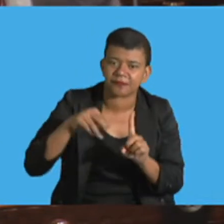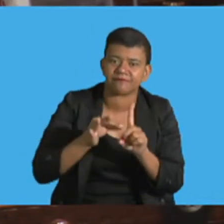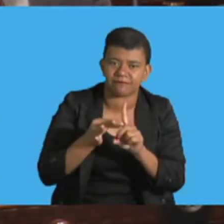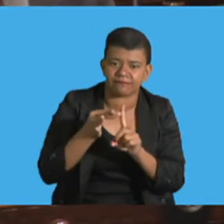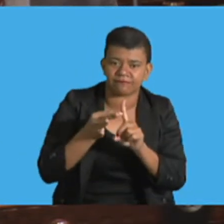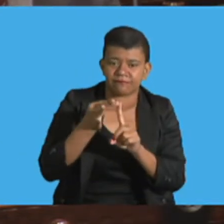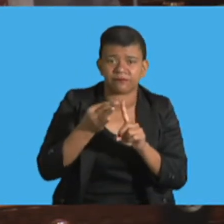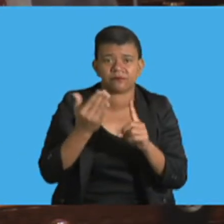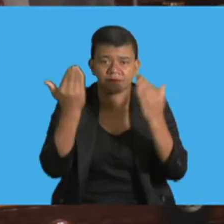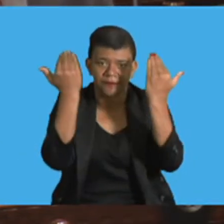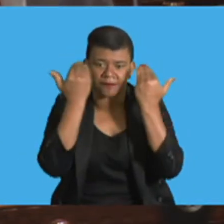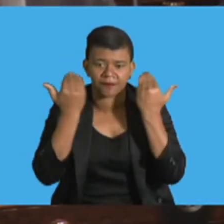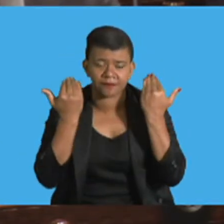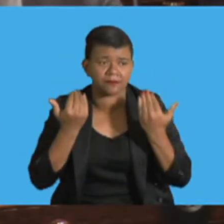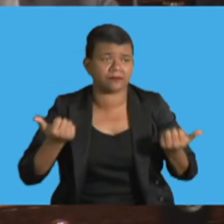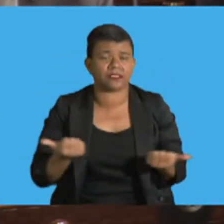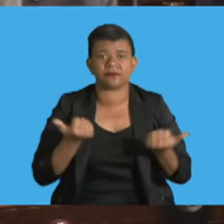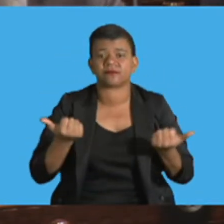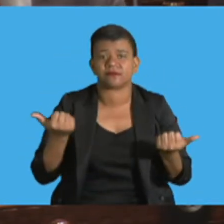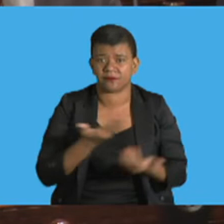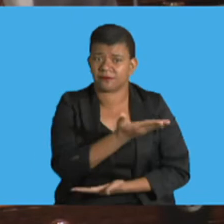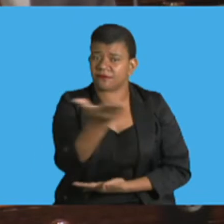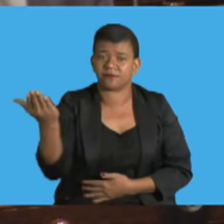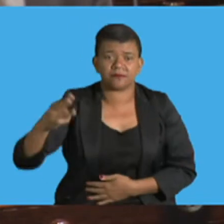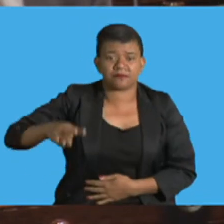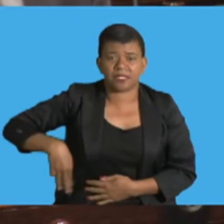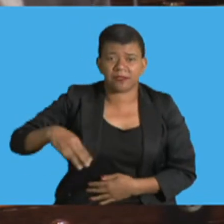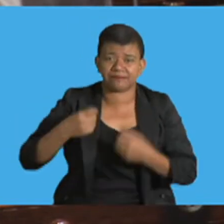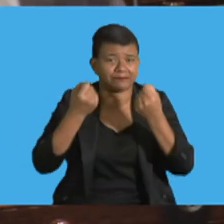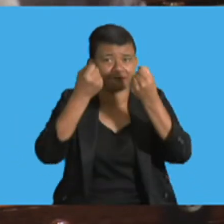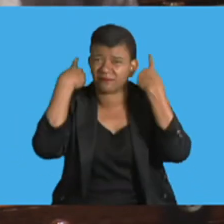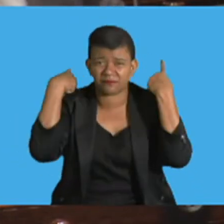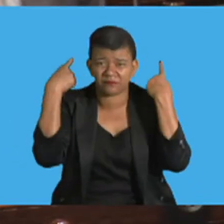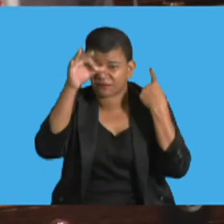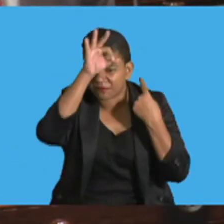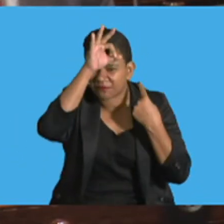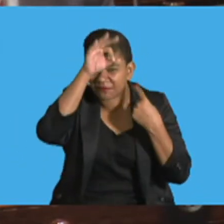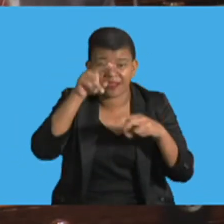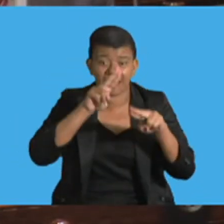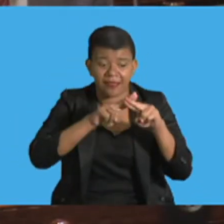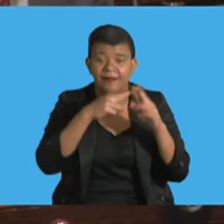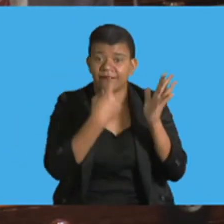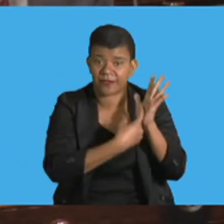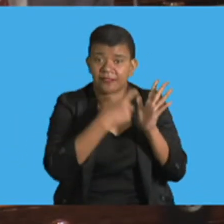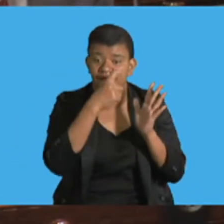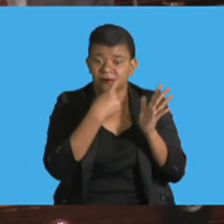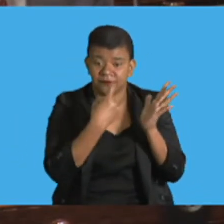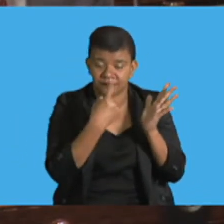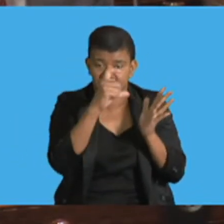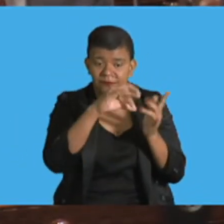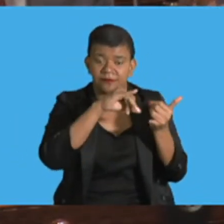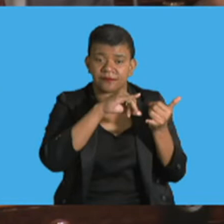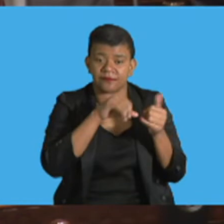so many of the members actually don't realize that actually FRCS by law is an independent body. And you